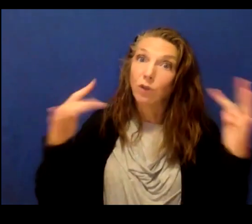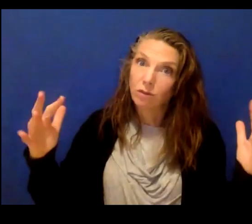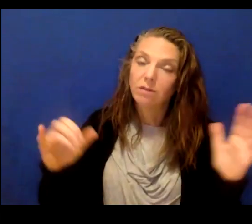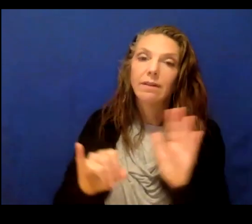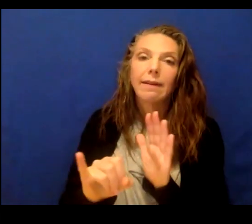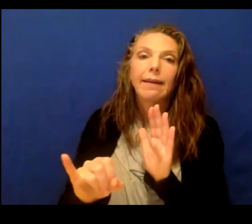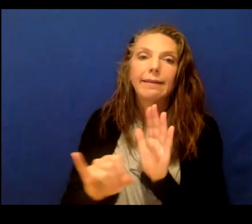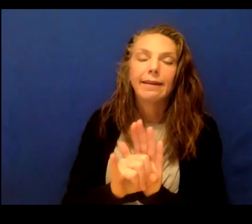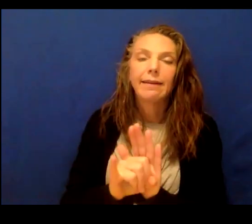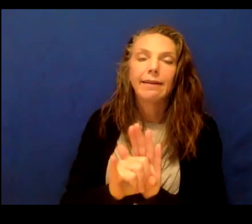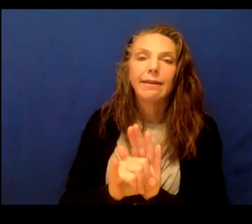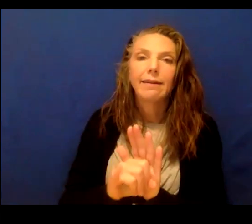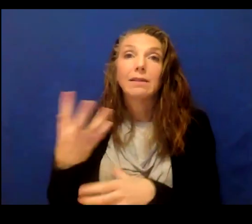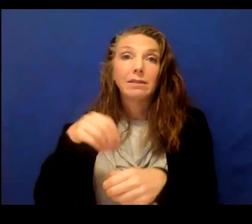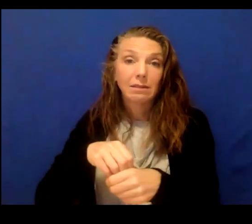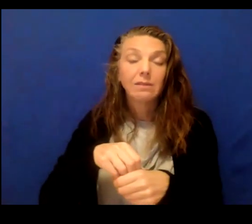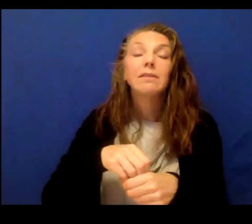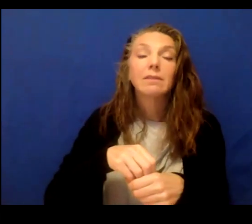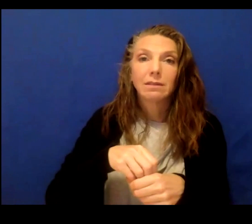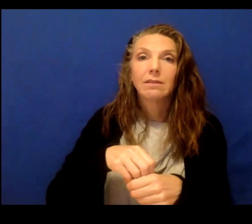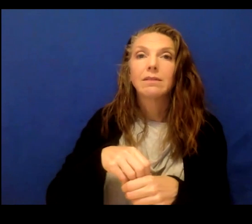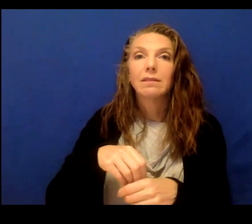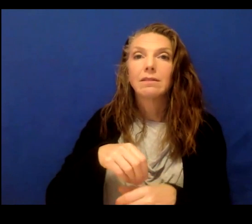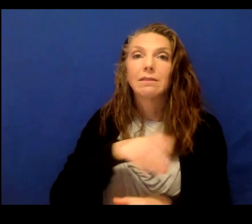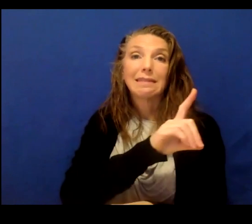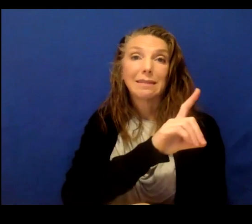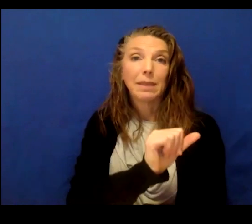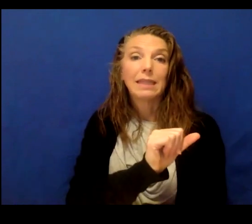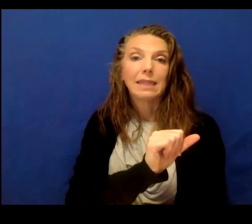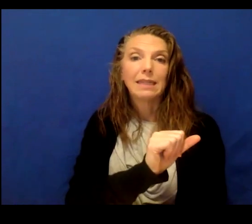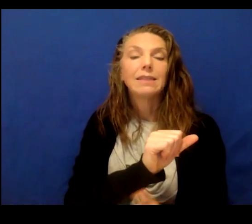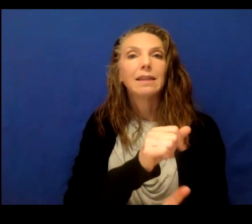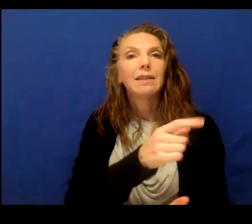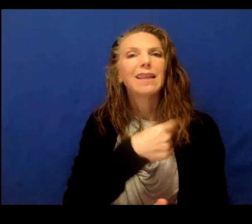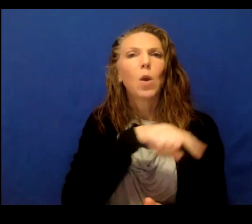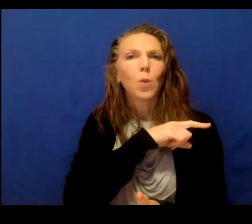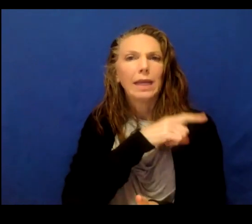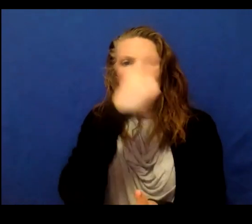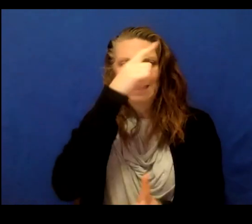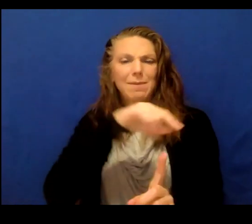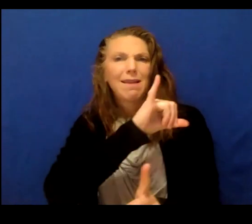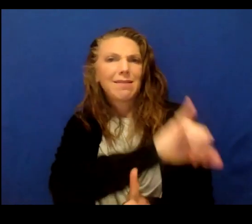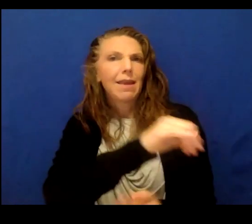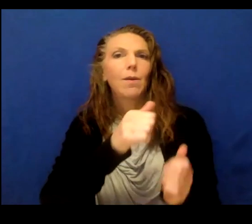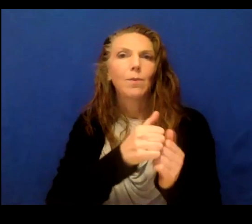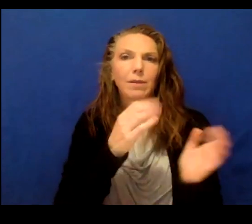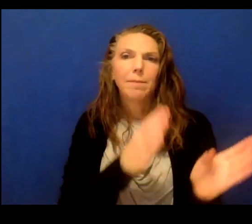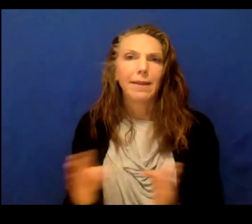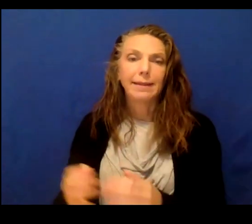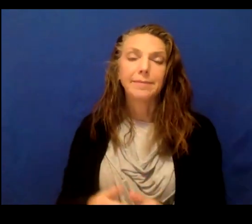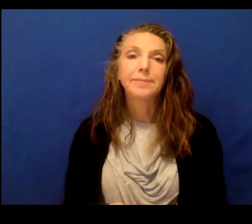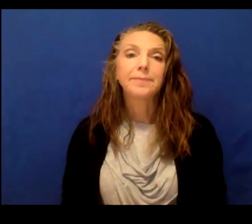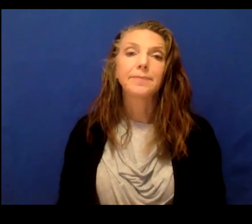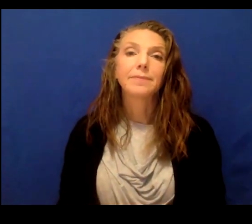identities and with inclusion, especially disabilities, are thoughtfully included within our planning.